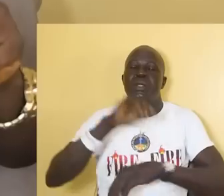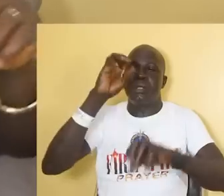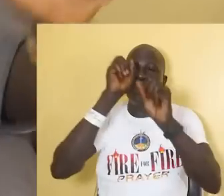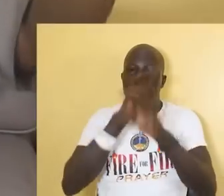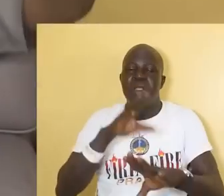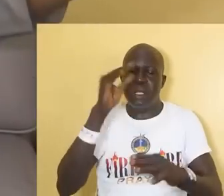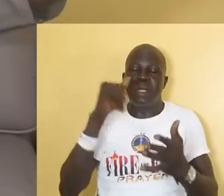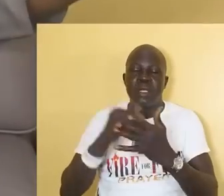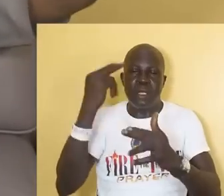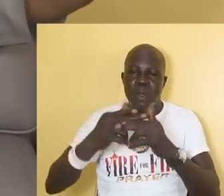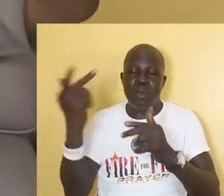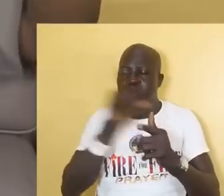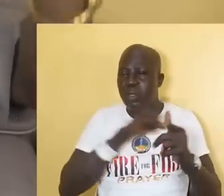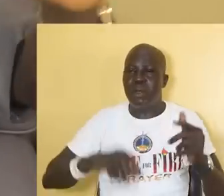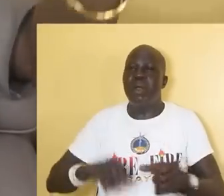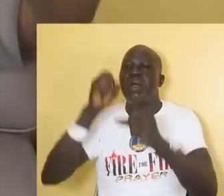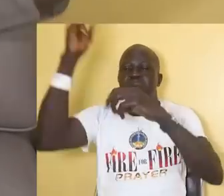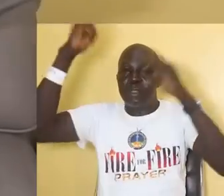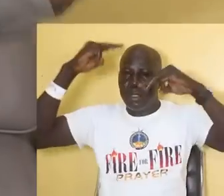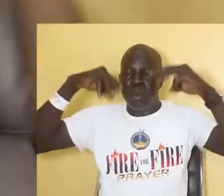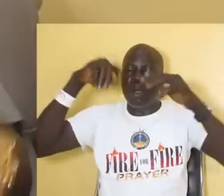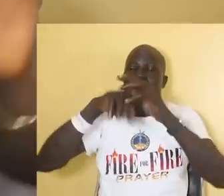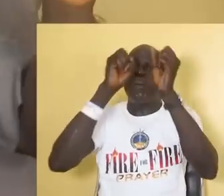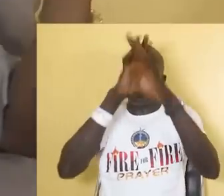In the name of God. Blessing from my God.